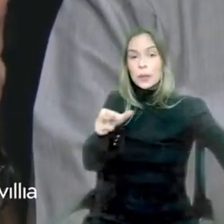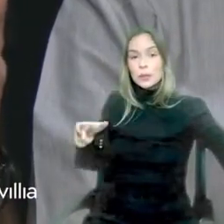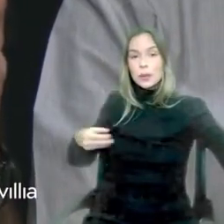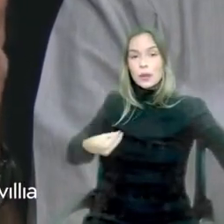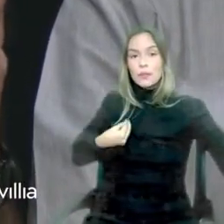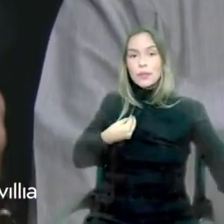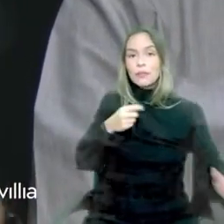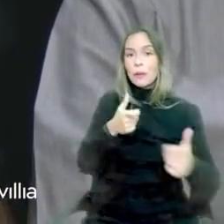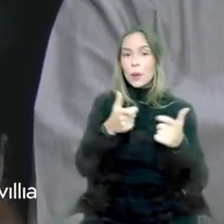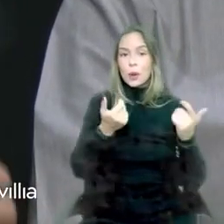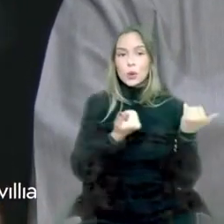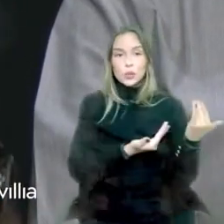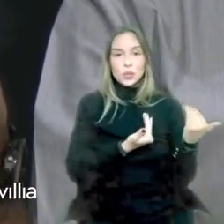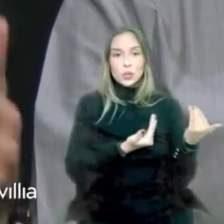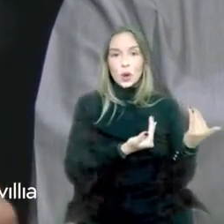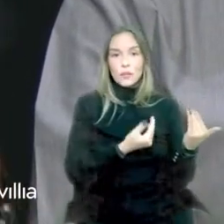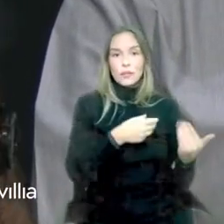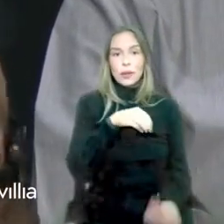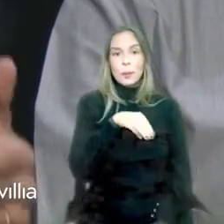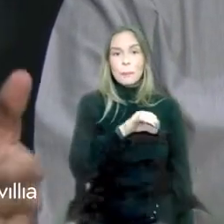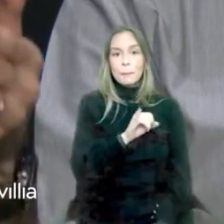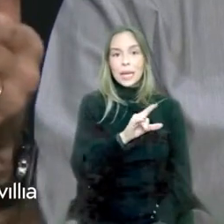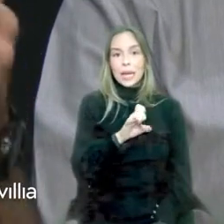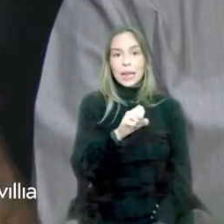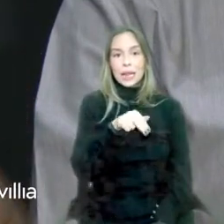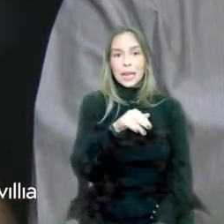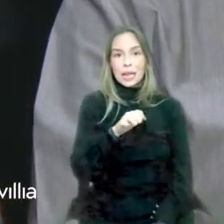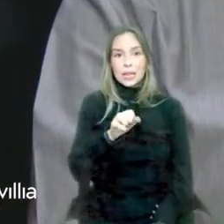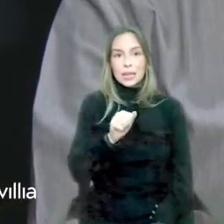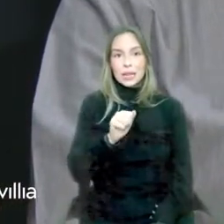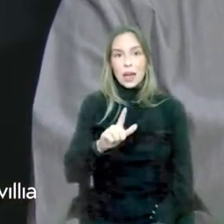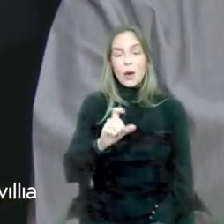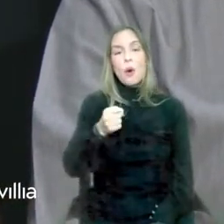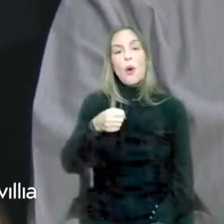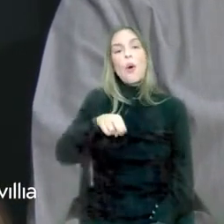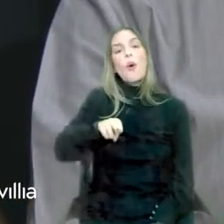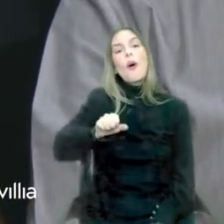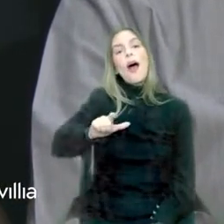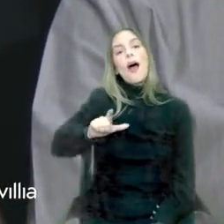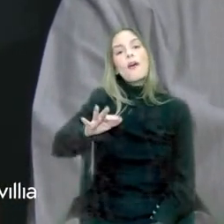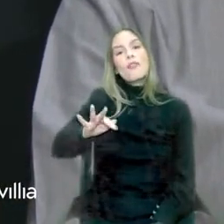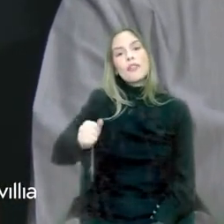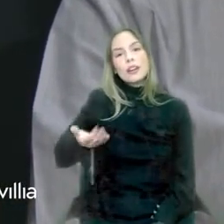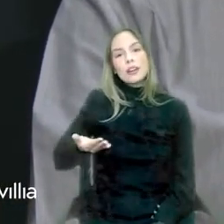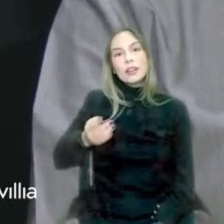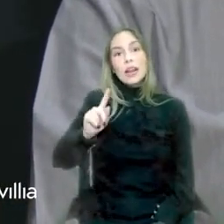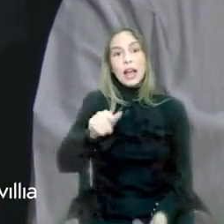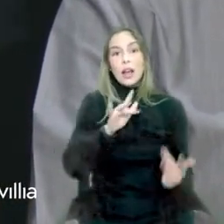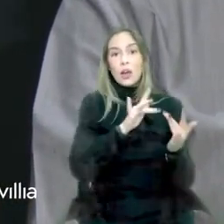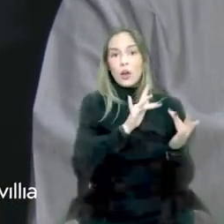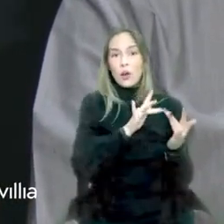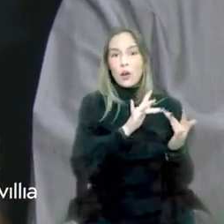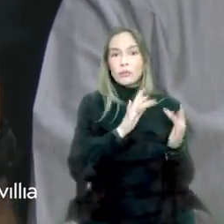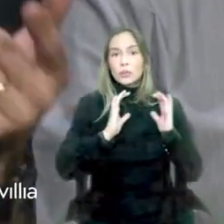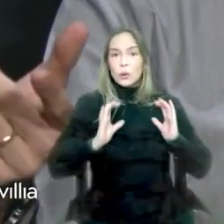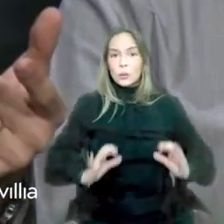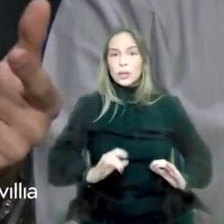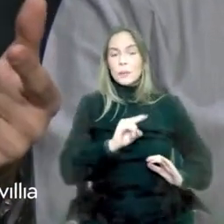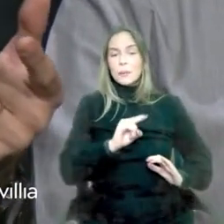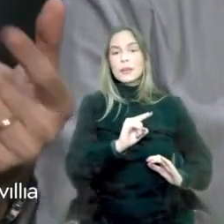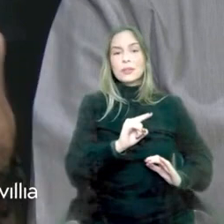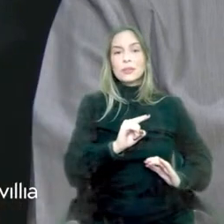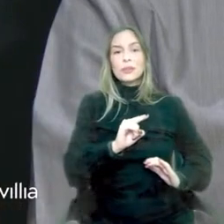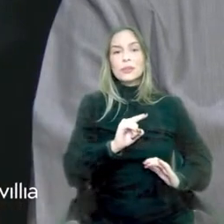generation? These guys interact and behave with artificial intelligence in a way that is very, very, very unique and much